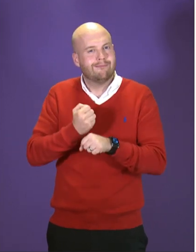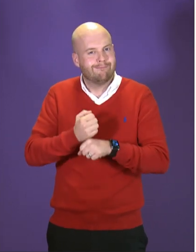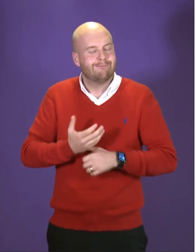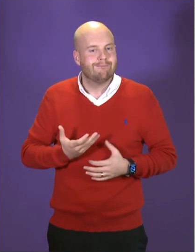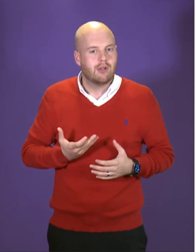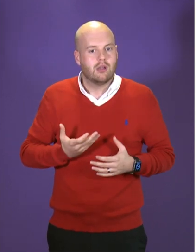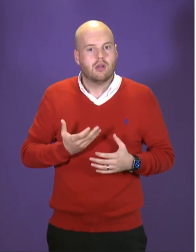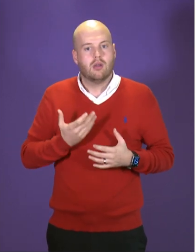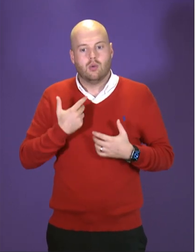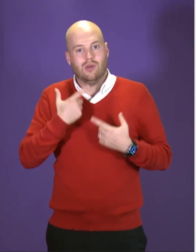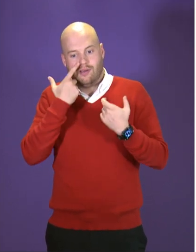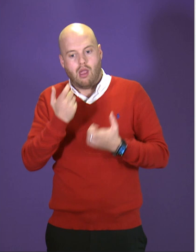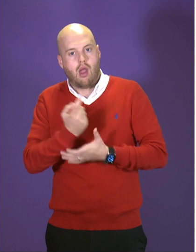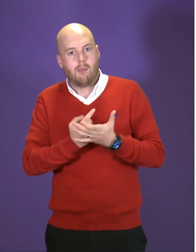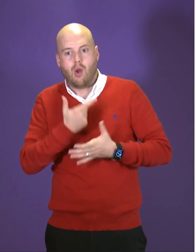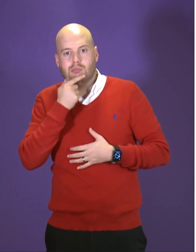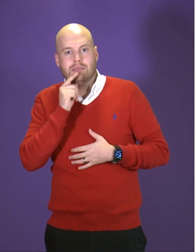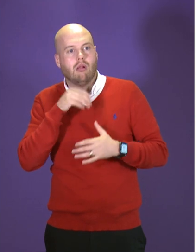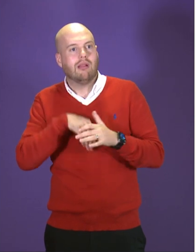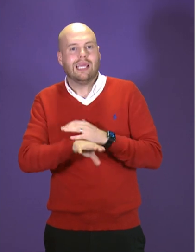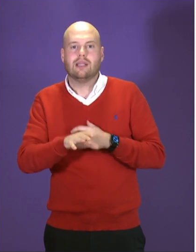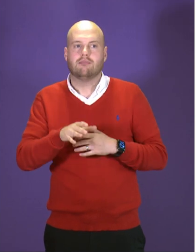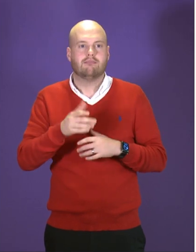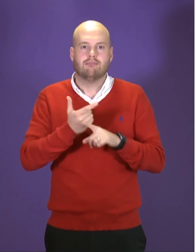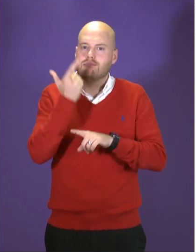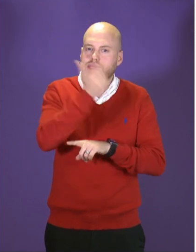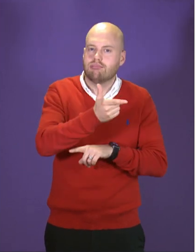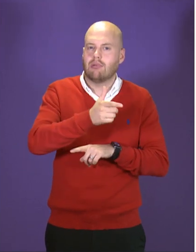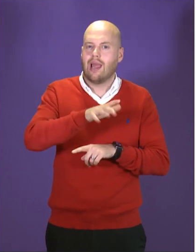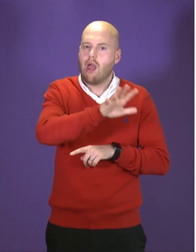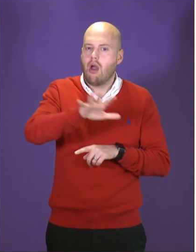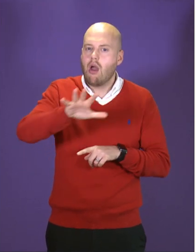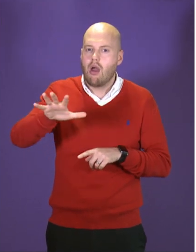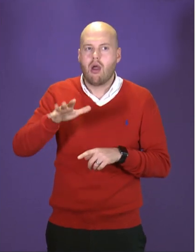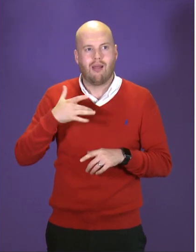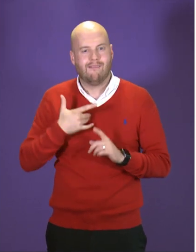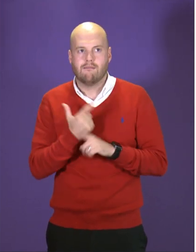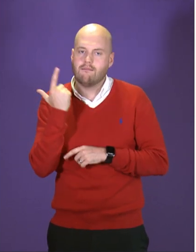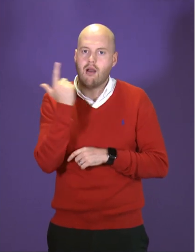care about people in the rural areas or let's say in the regions that